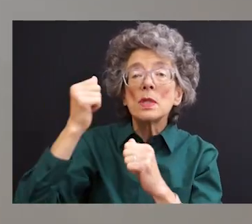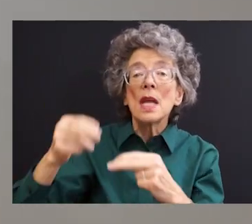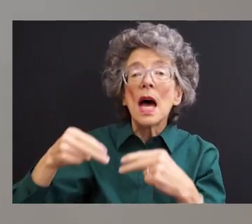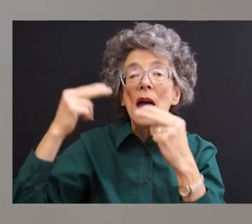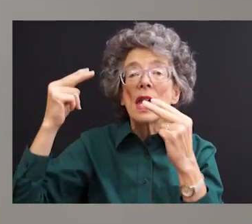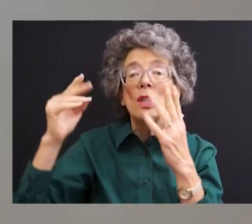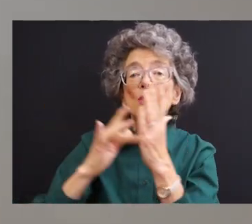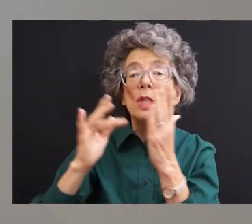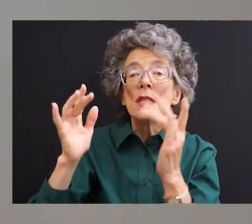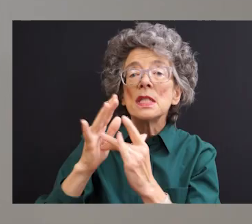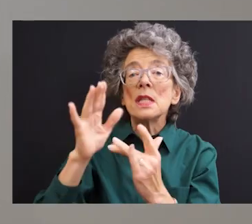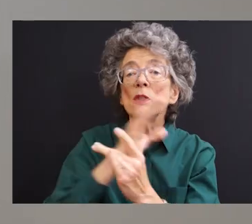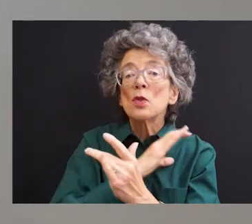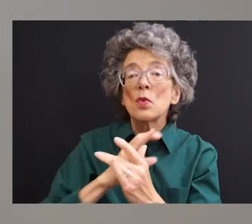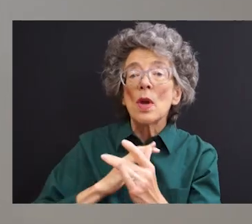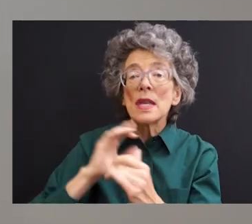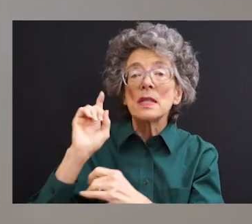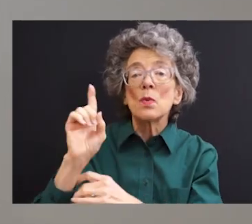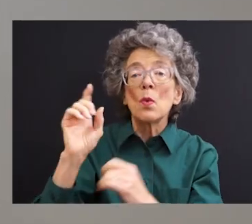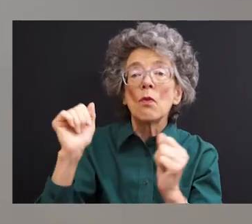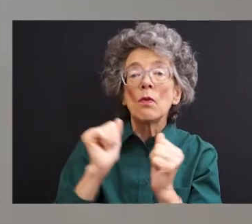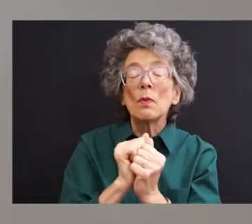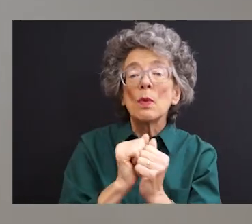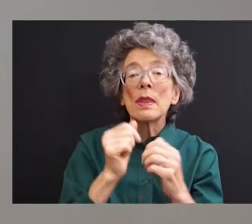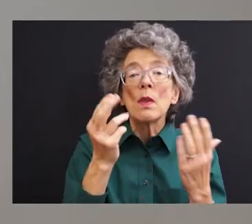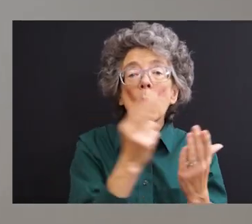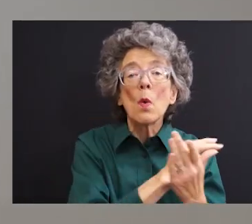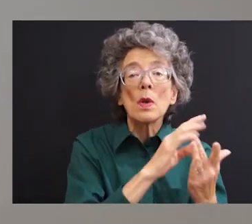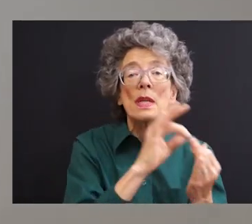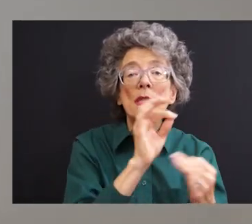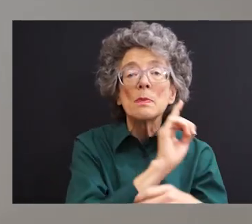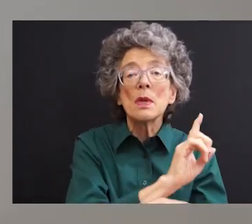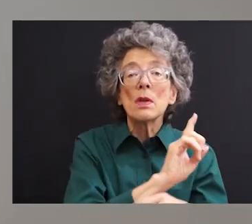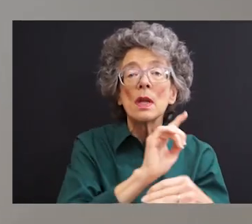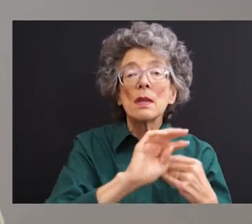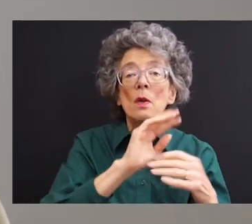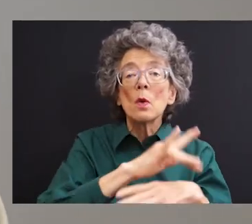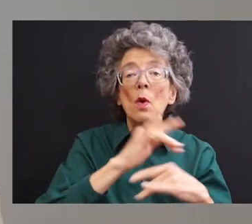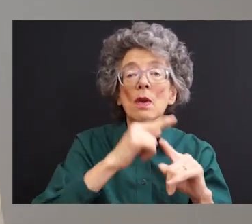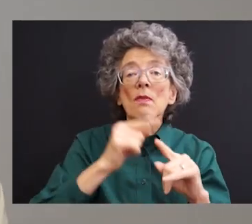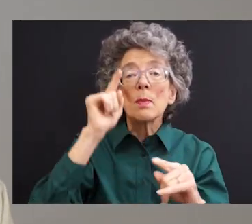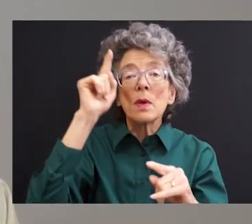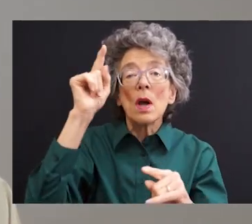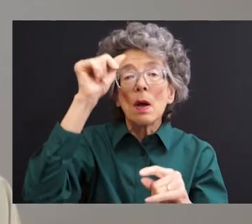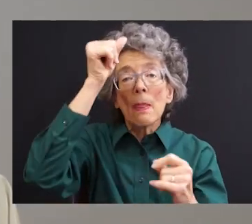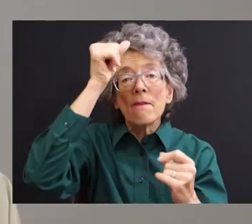High, Jesus Christ, with the Holy Spirit, and the glory of God the Father.